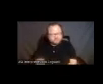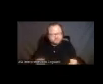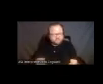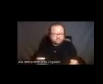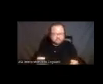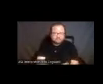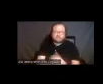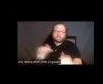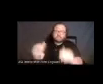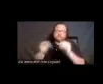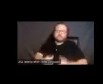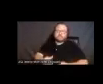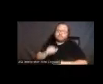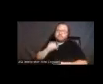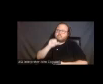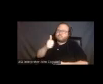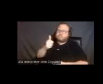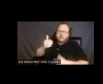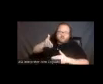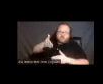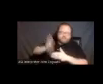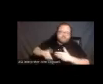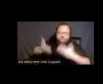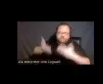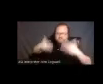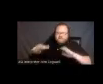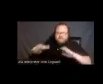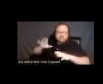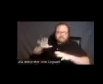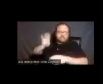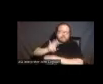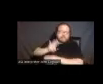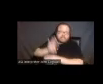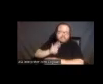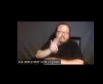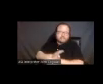Let's move on to unfinished business.